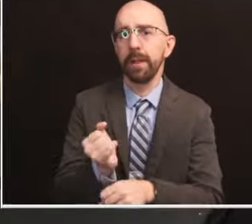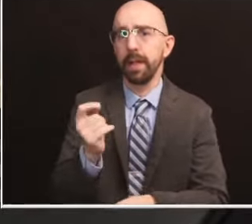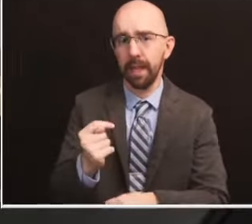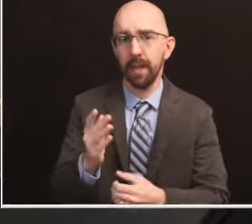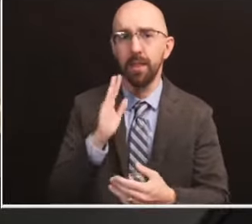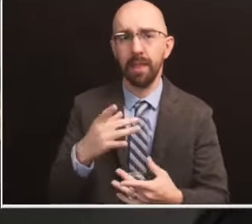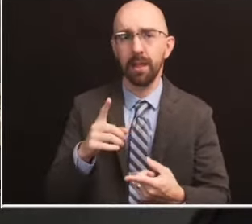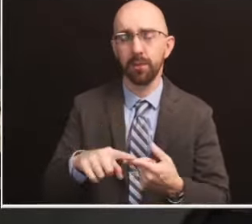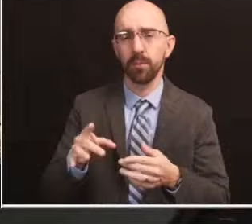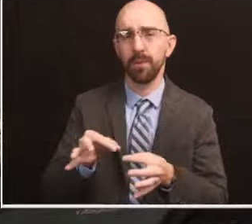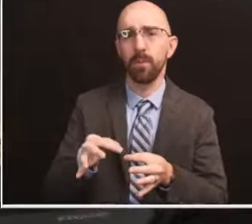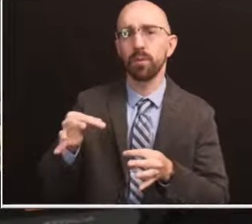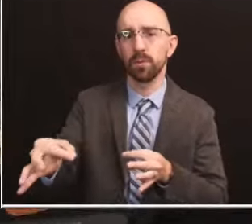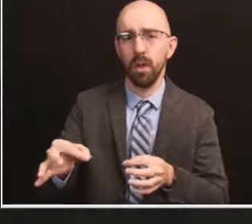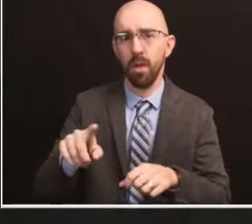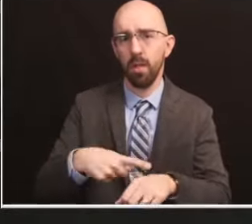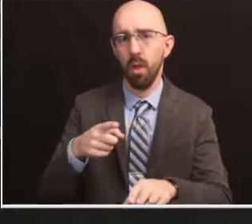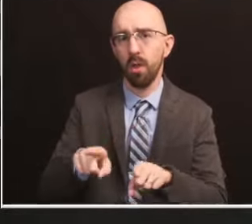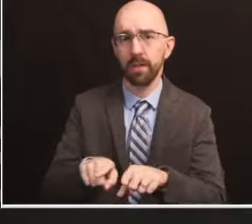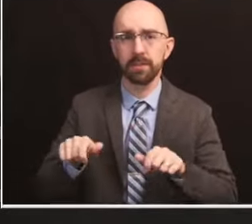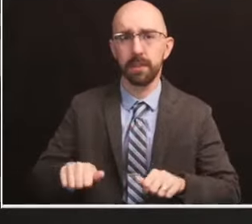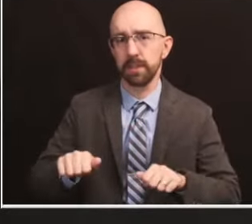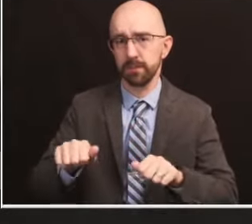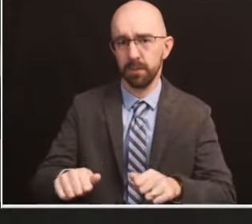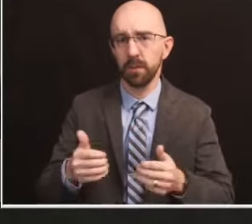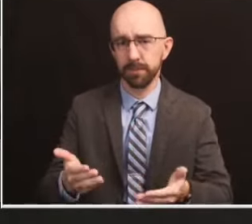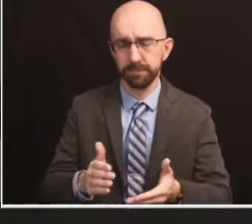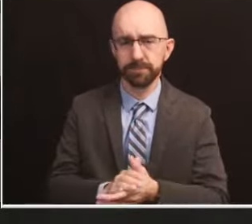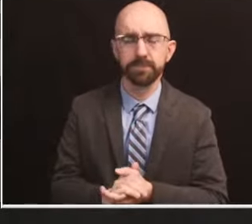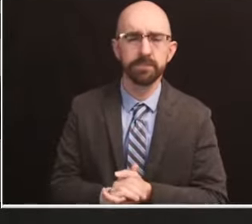forestall it as long as I possibly can.